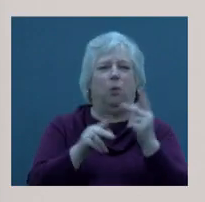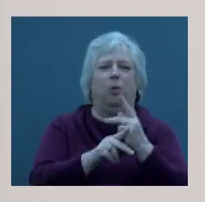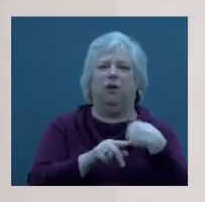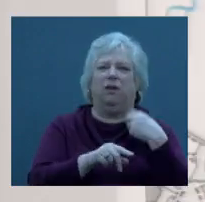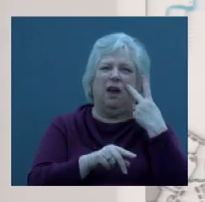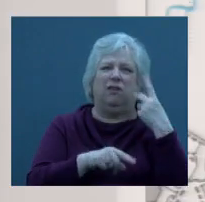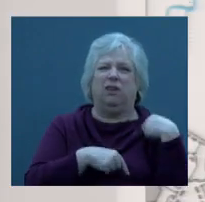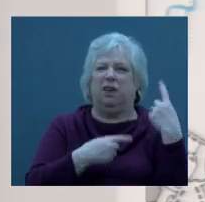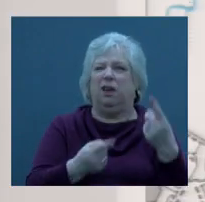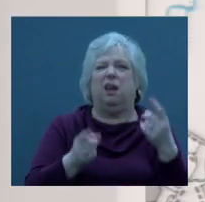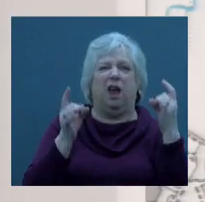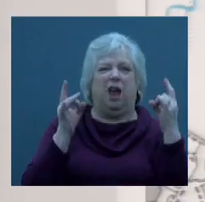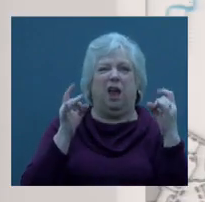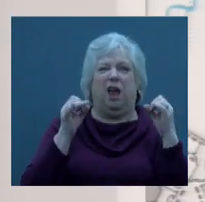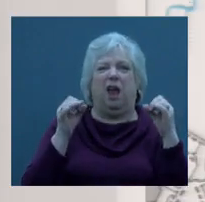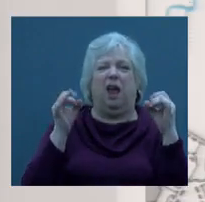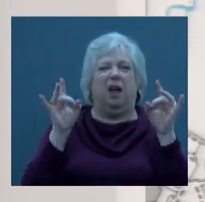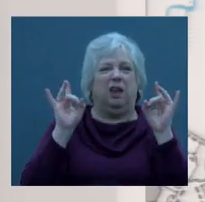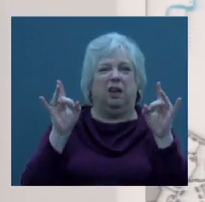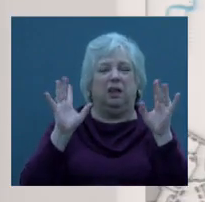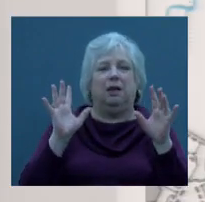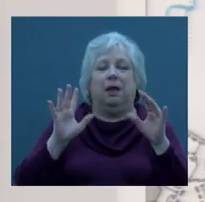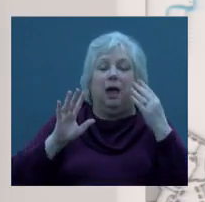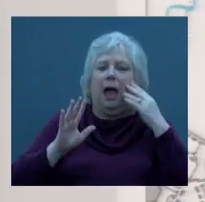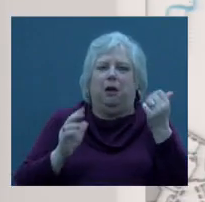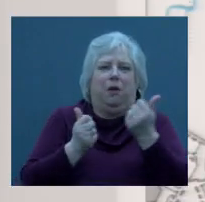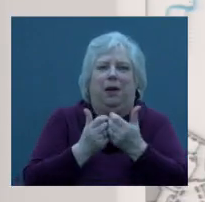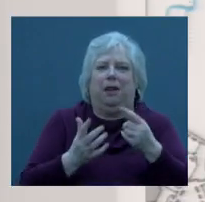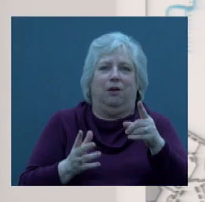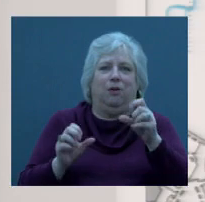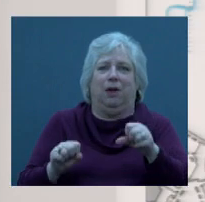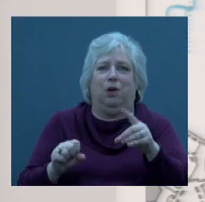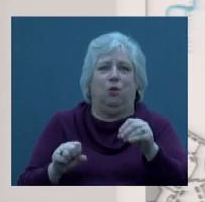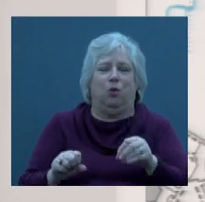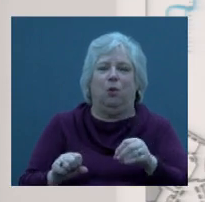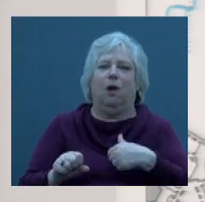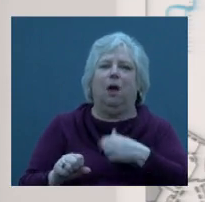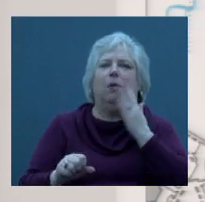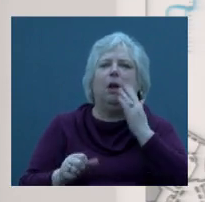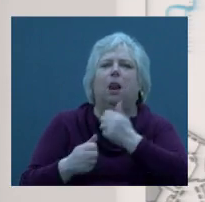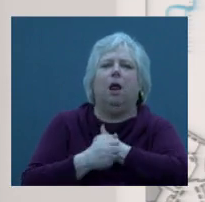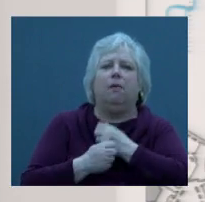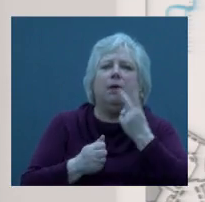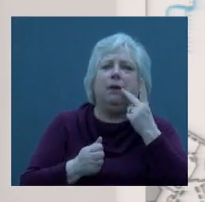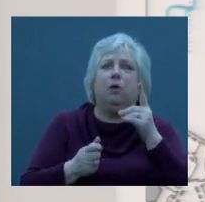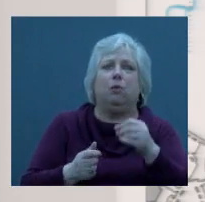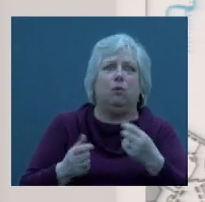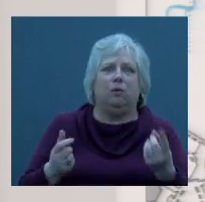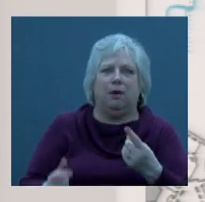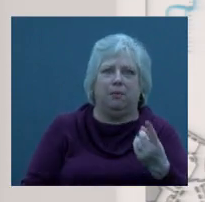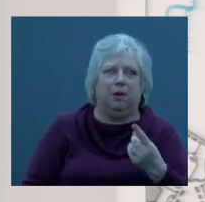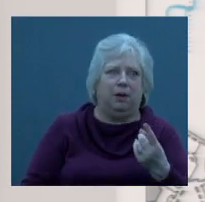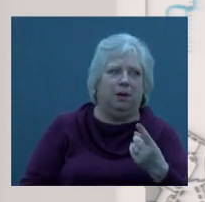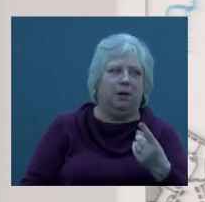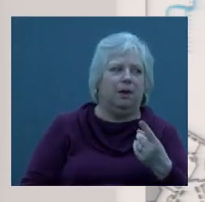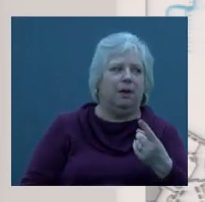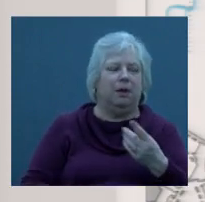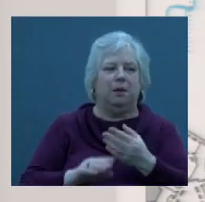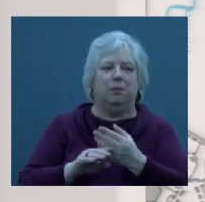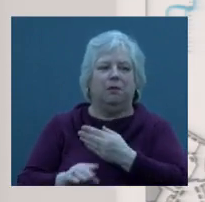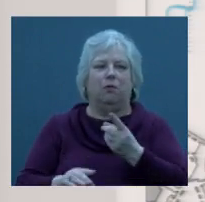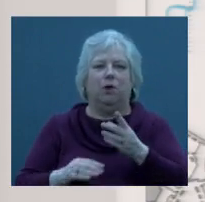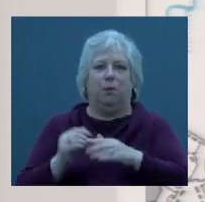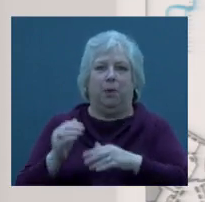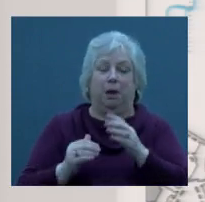seen, and I don't know anything you can do about it. I would love to see you do something before